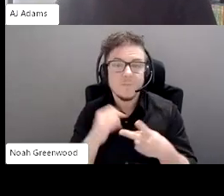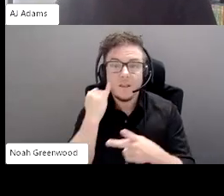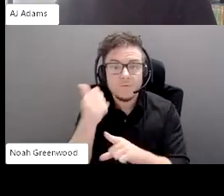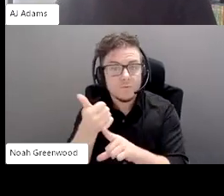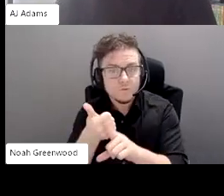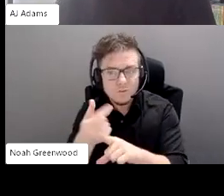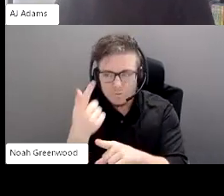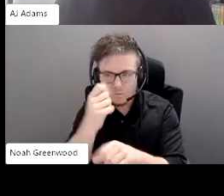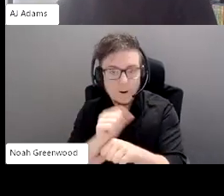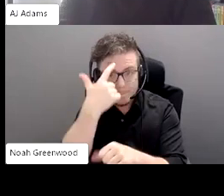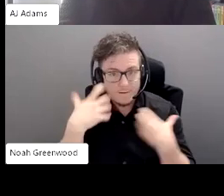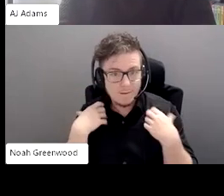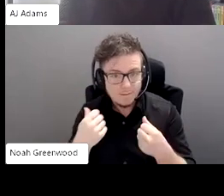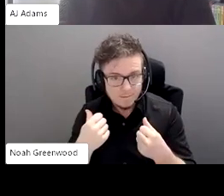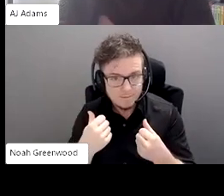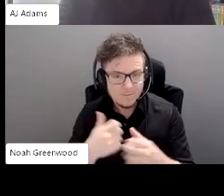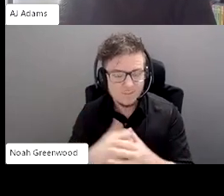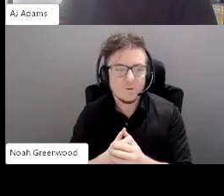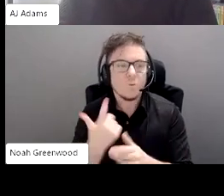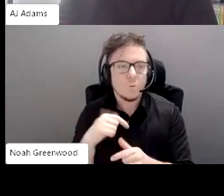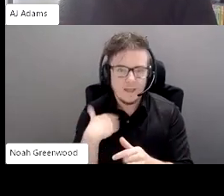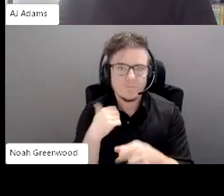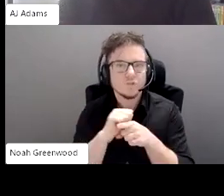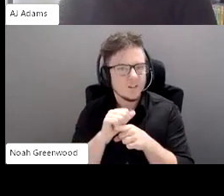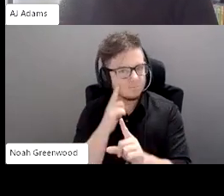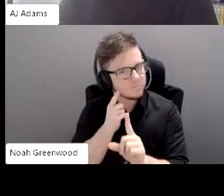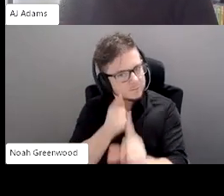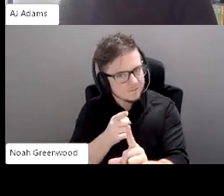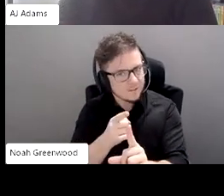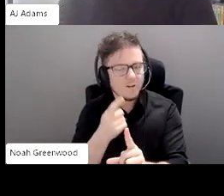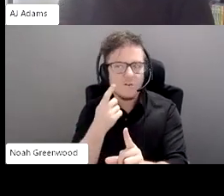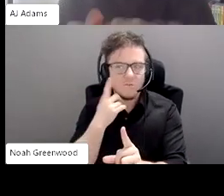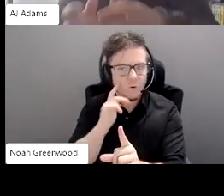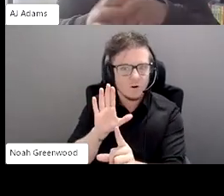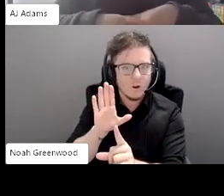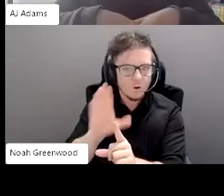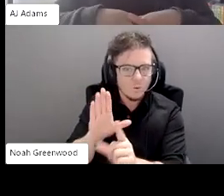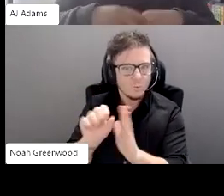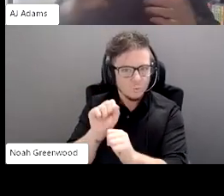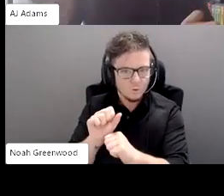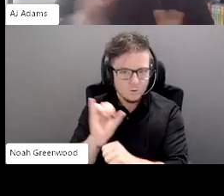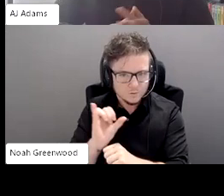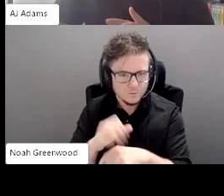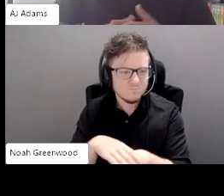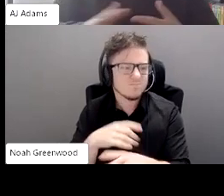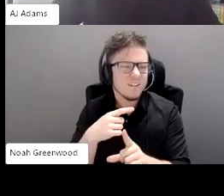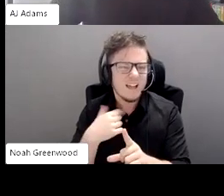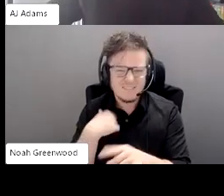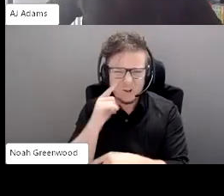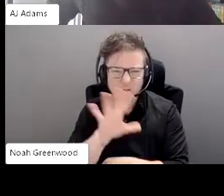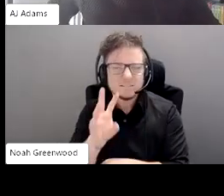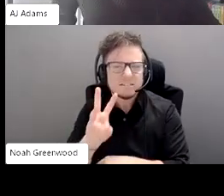service providers, we also have a training that's specific to that audience as well as about 6 other courses.